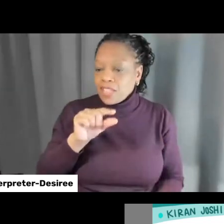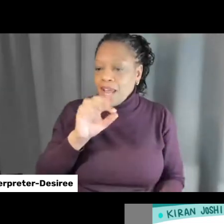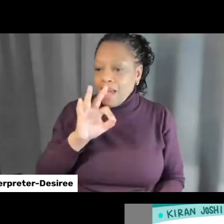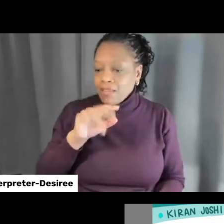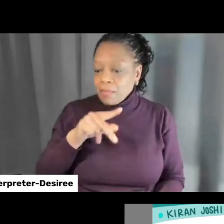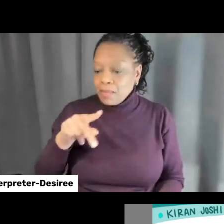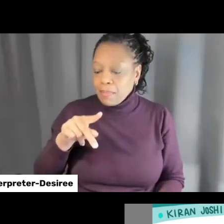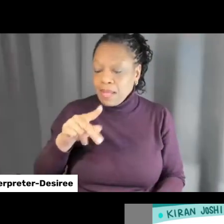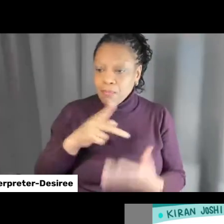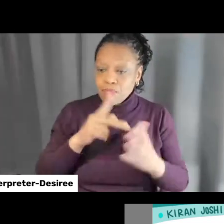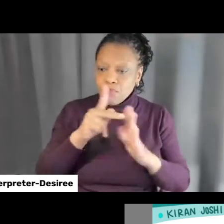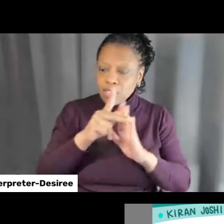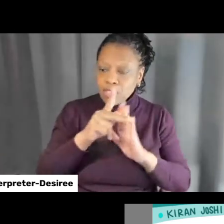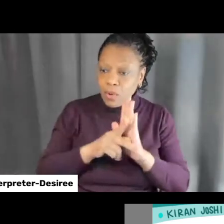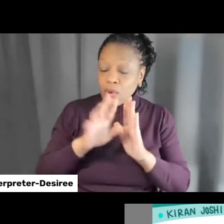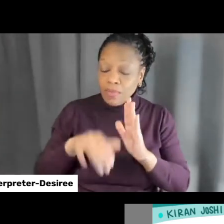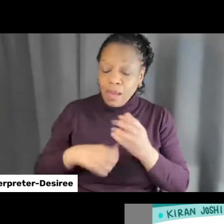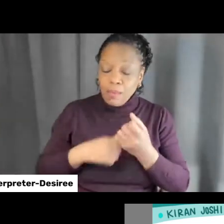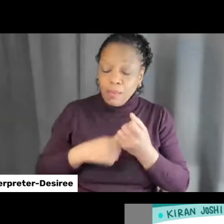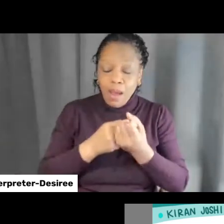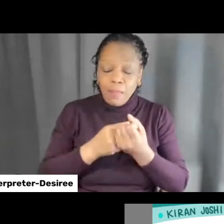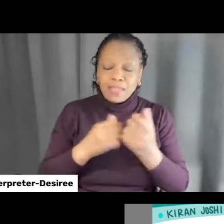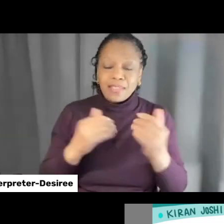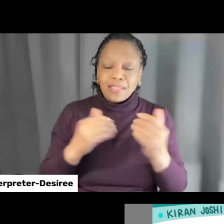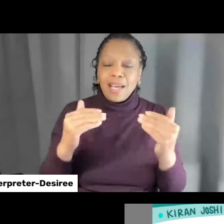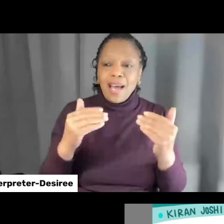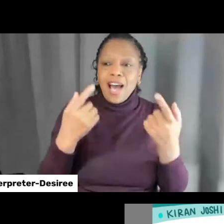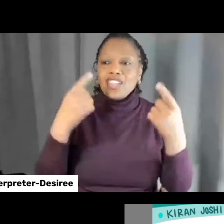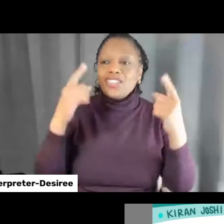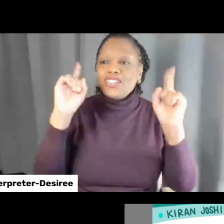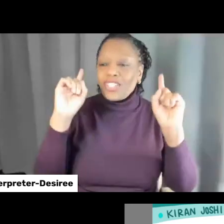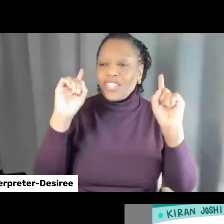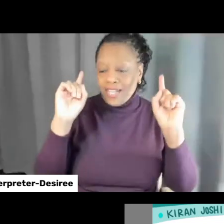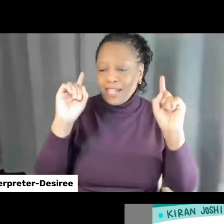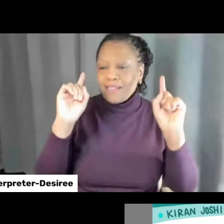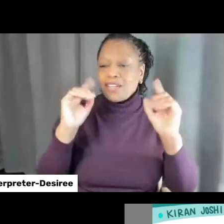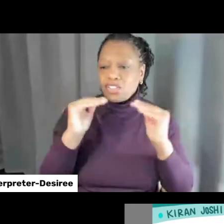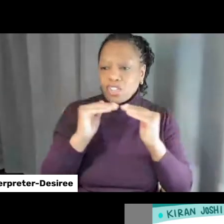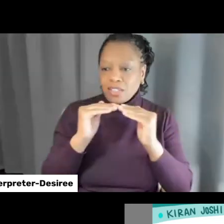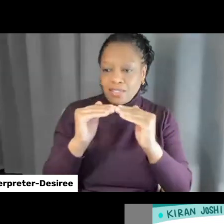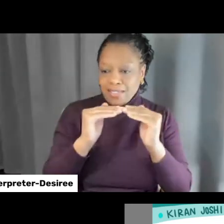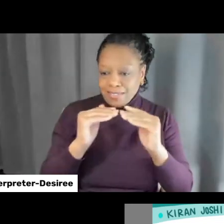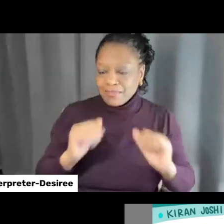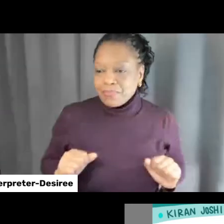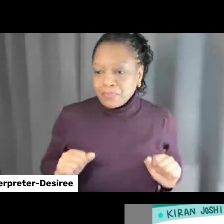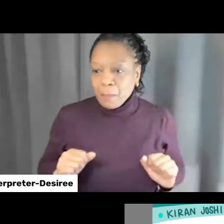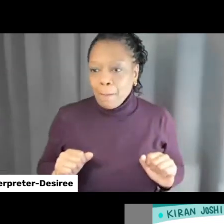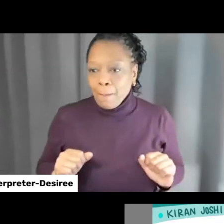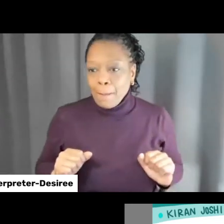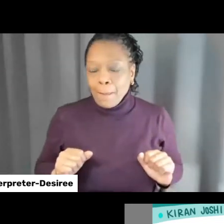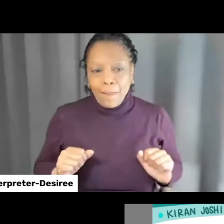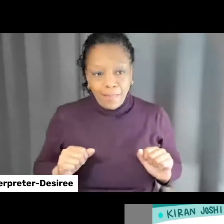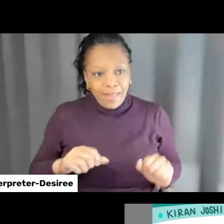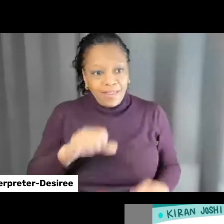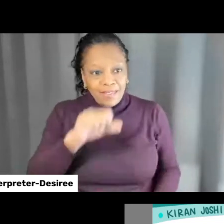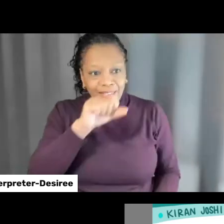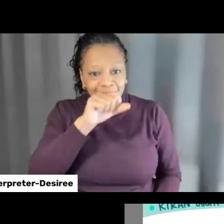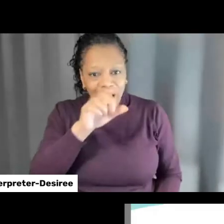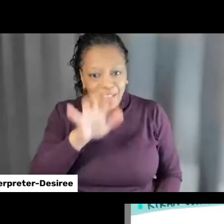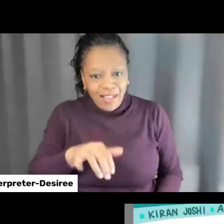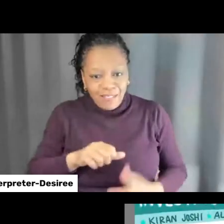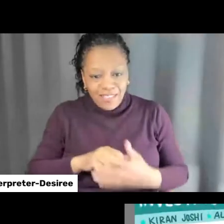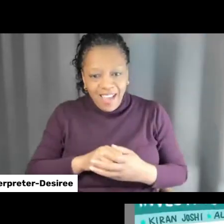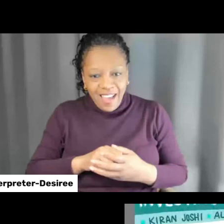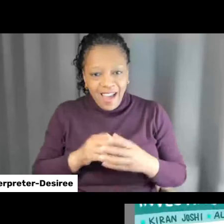justice. I love that, like expanding those values and those concepts in all areas and aspects